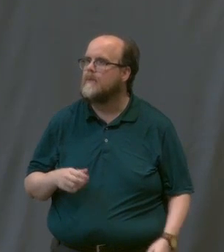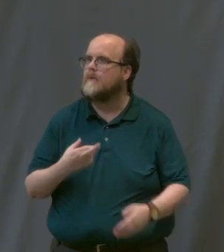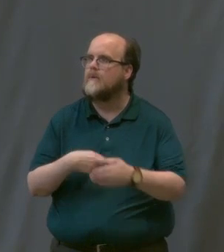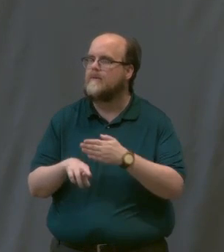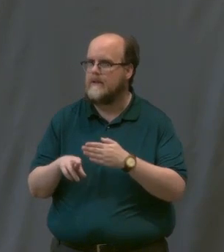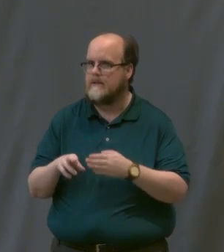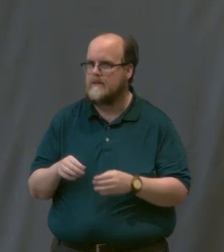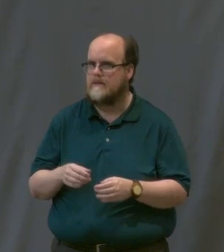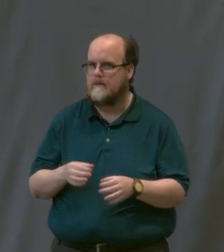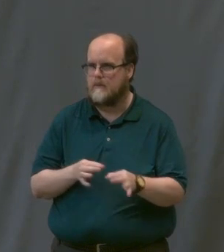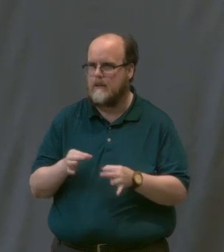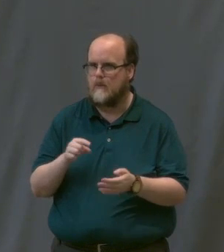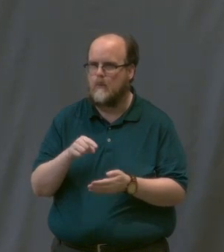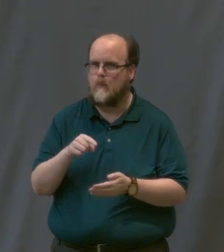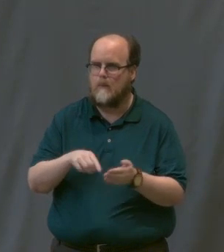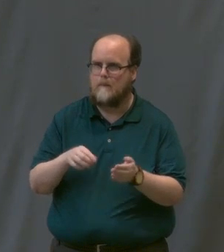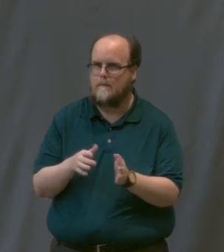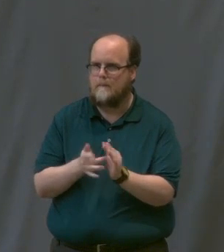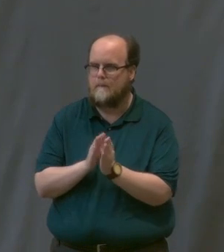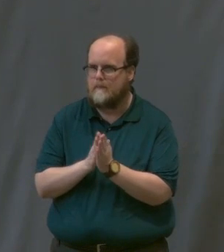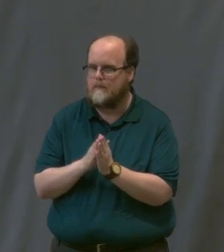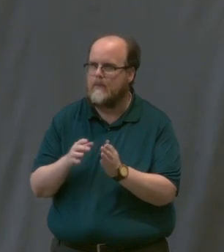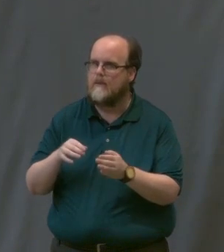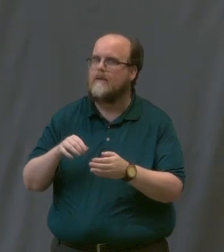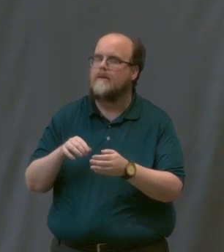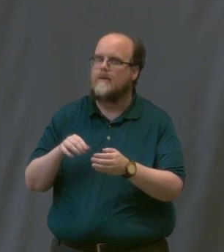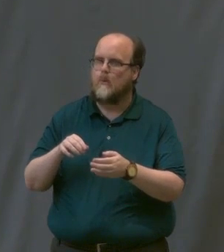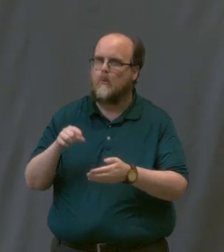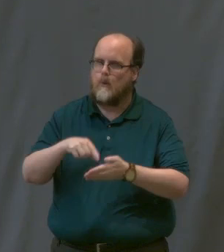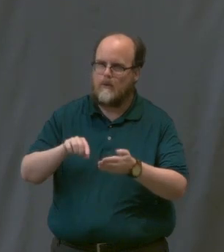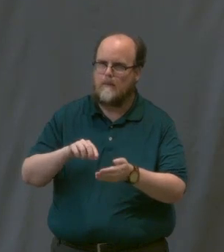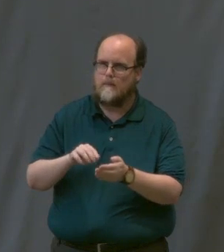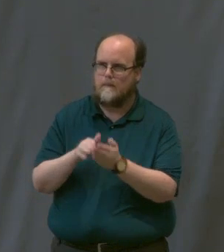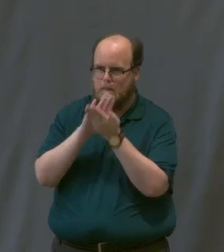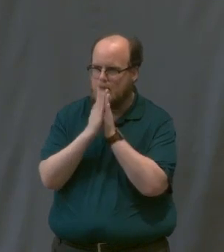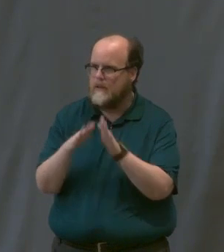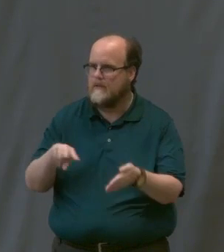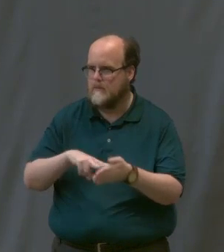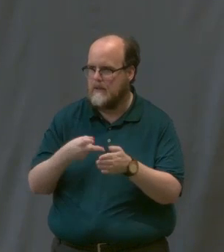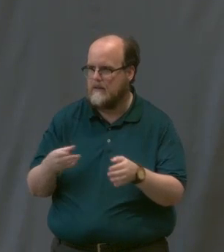Revelation defines for us what that peace actually is when it relates to death.